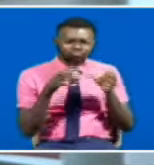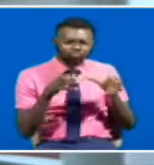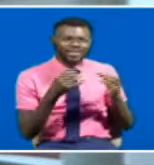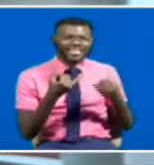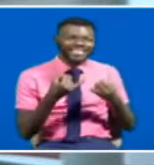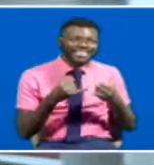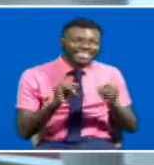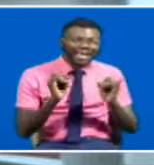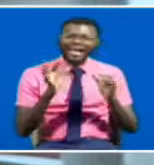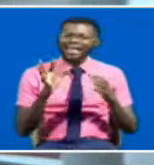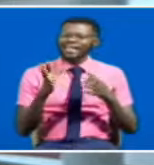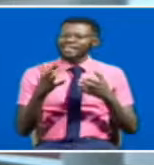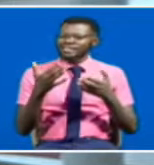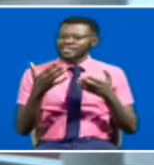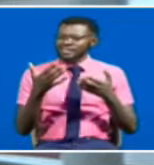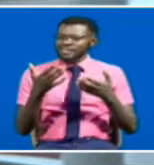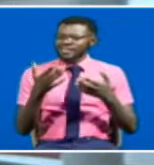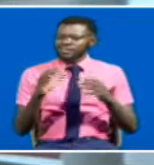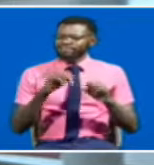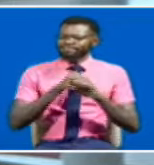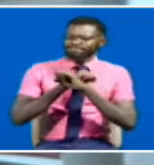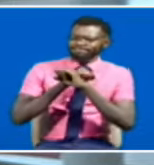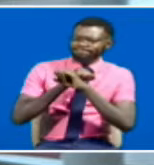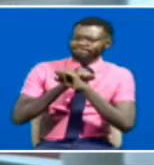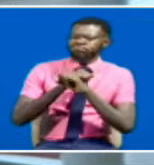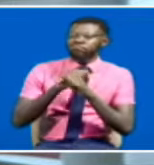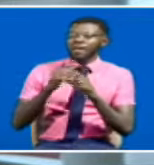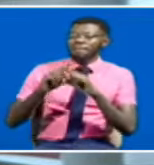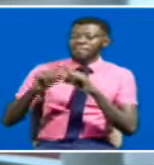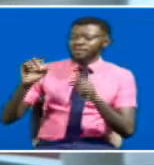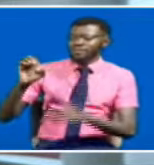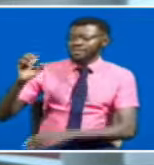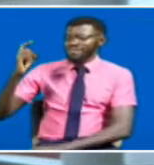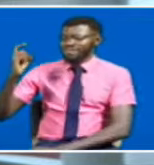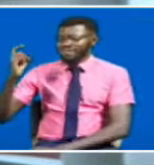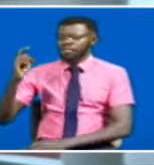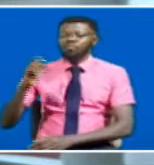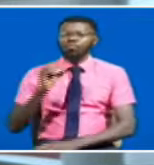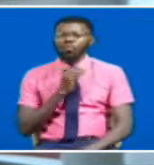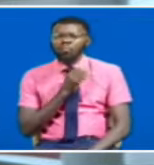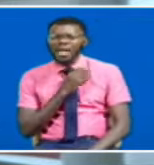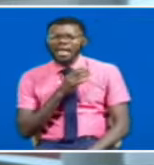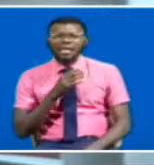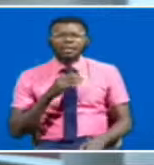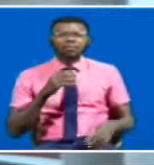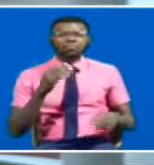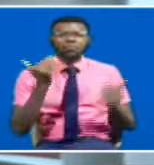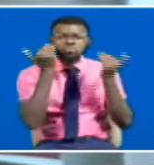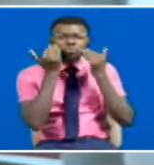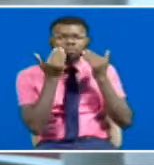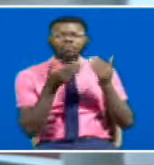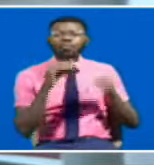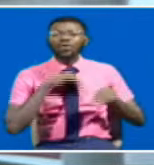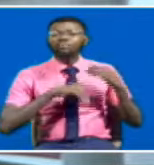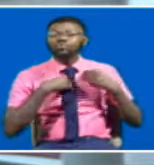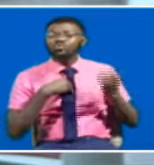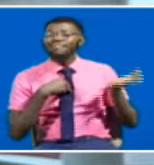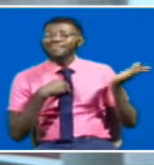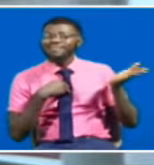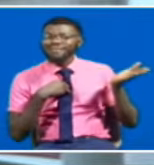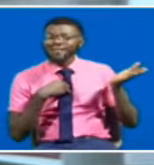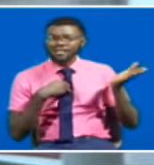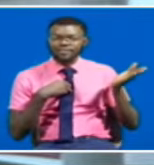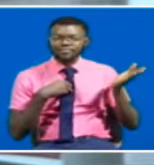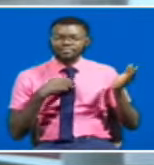government from crossing the line, the executive has always complained of judiciary corruption and overreaching.